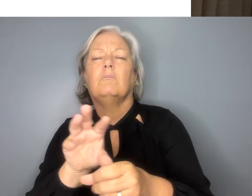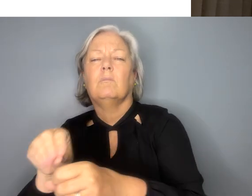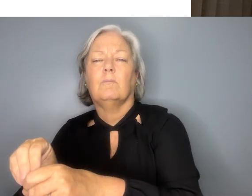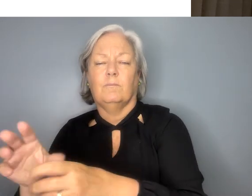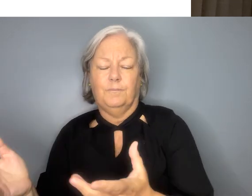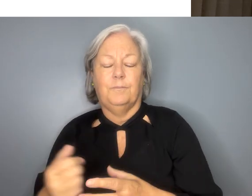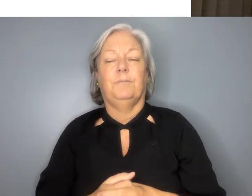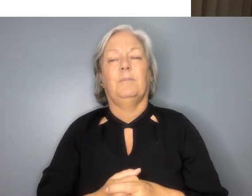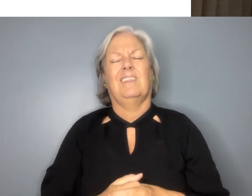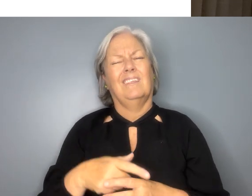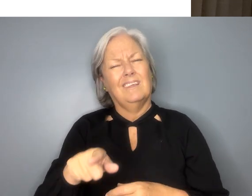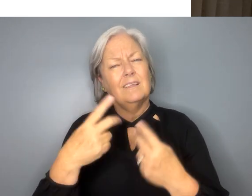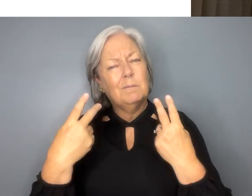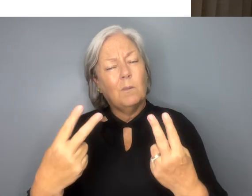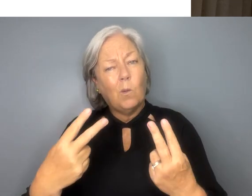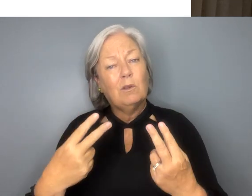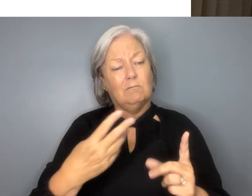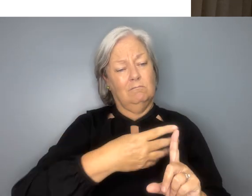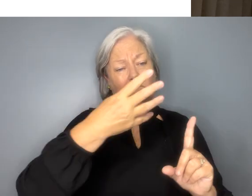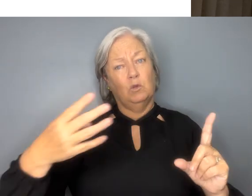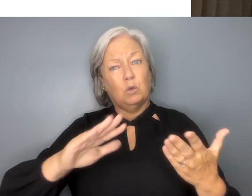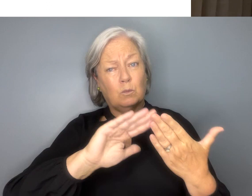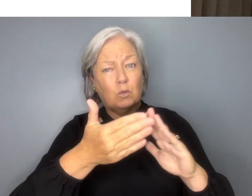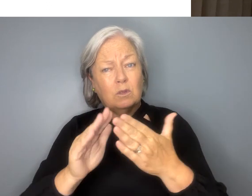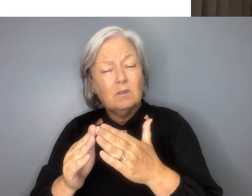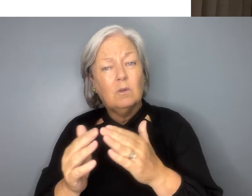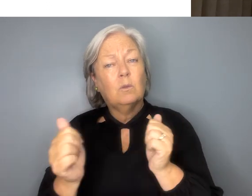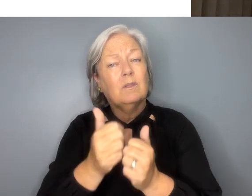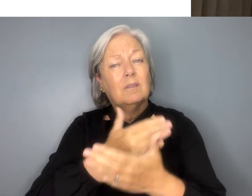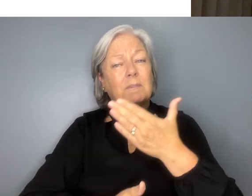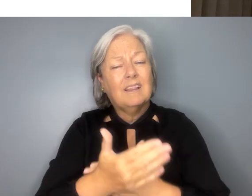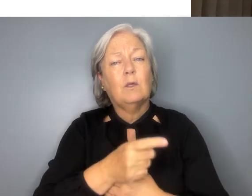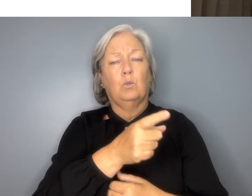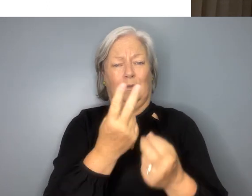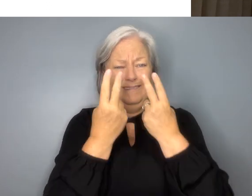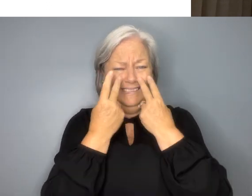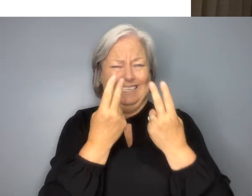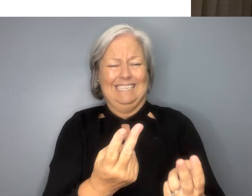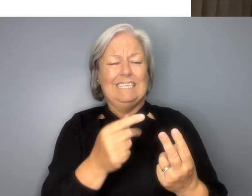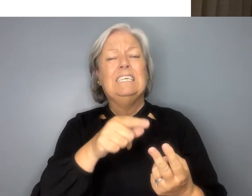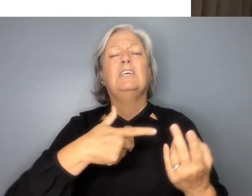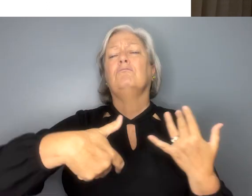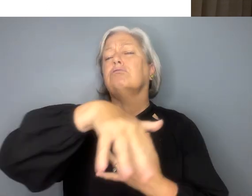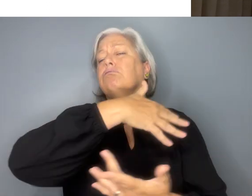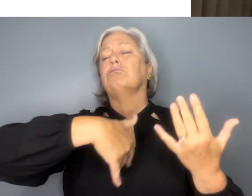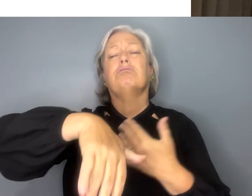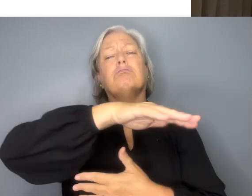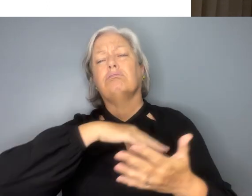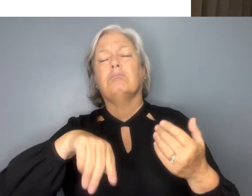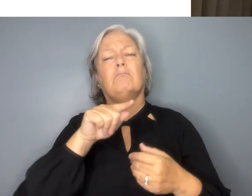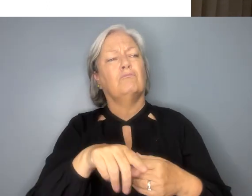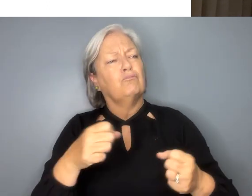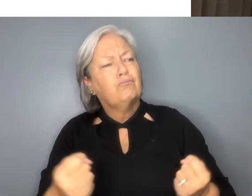It is critical that LGBTIQA+ people with disabilities are visible and active in